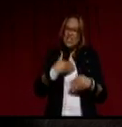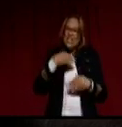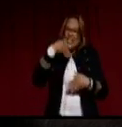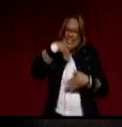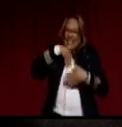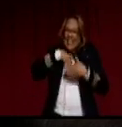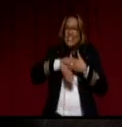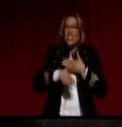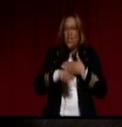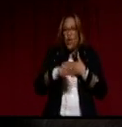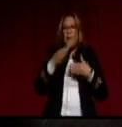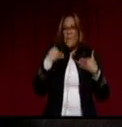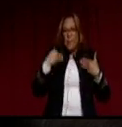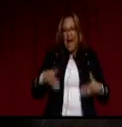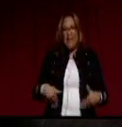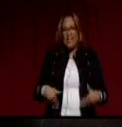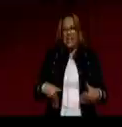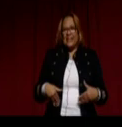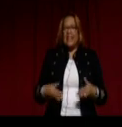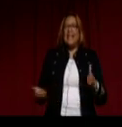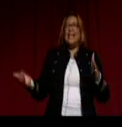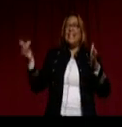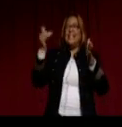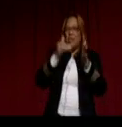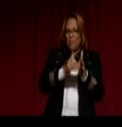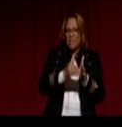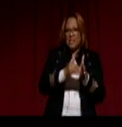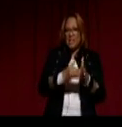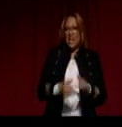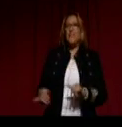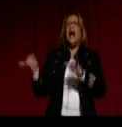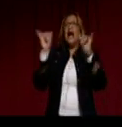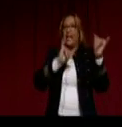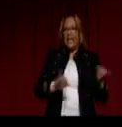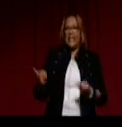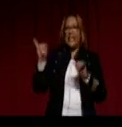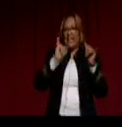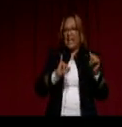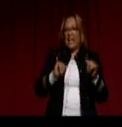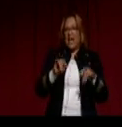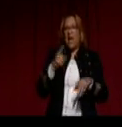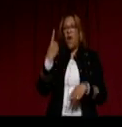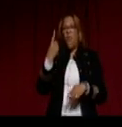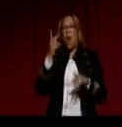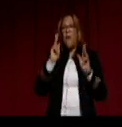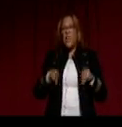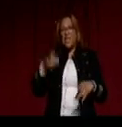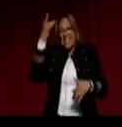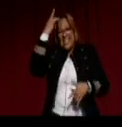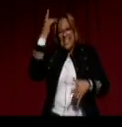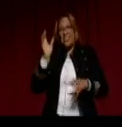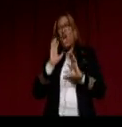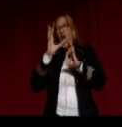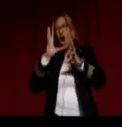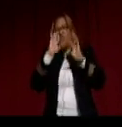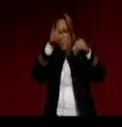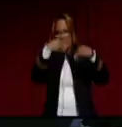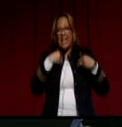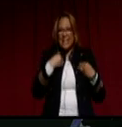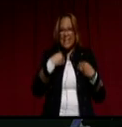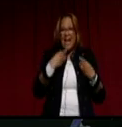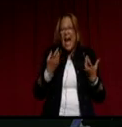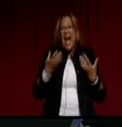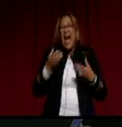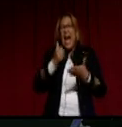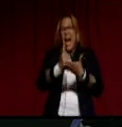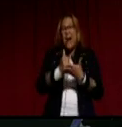this starts the whole thing over and over and over and over again. So a person's infected, they cough, they sneeze, we take it in. How